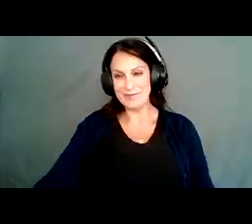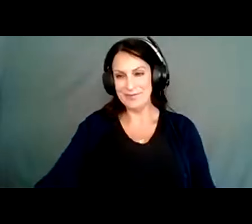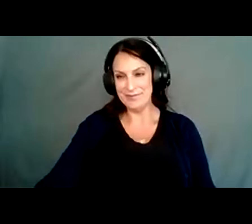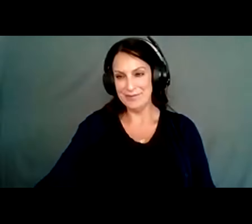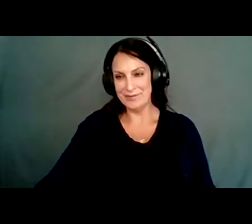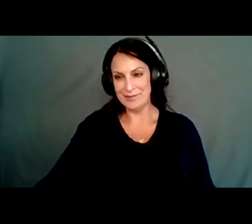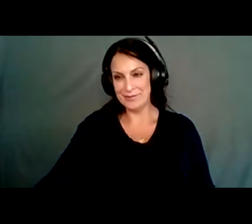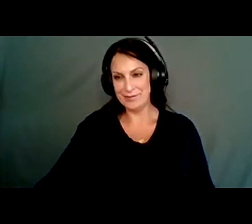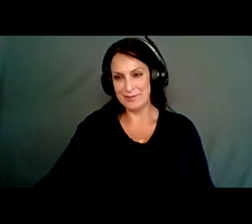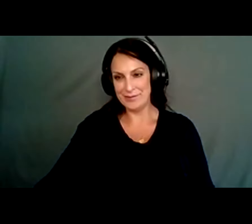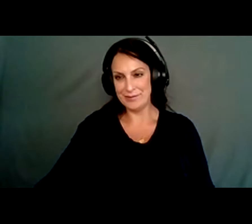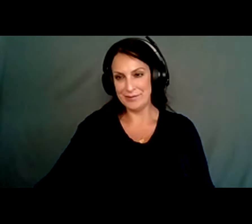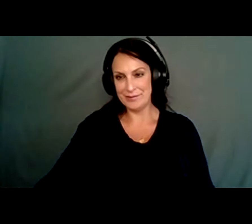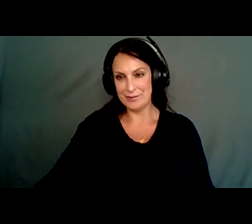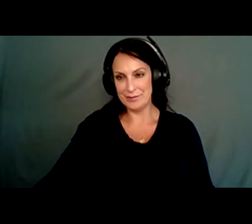Thank you.